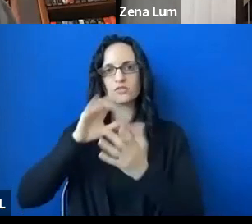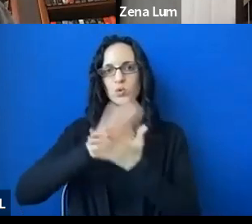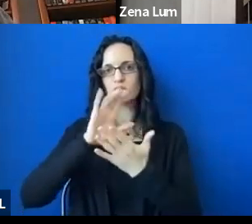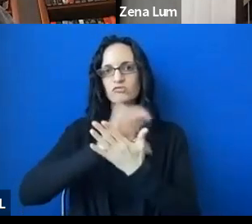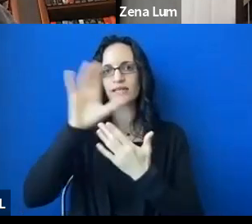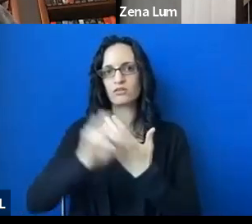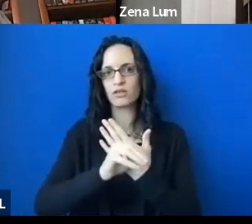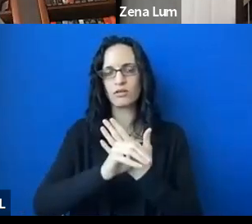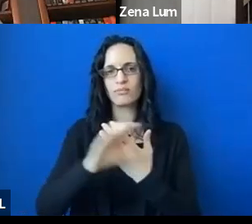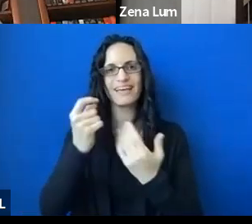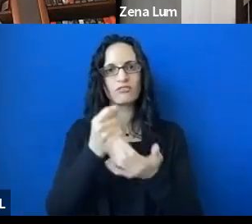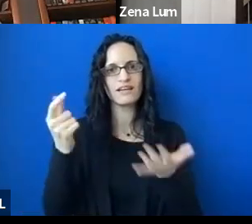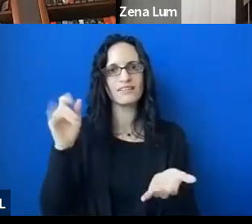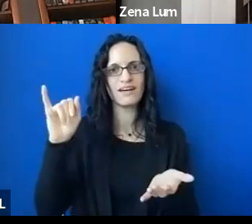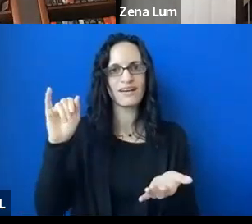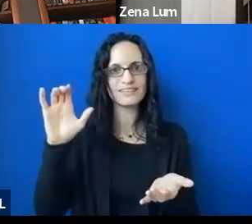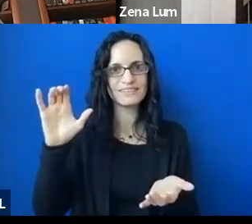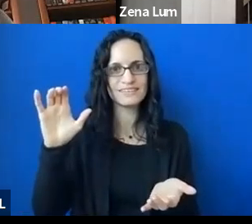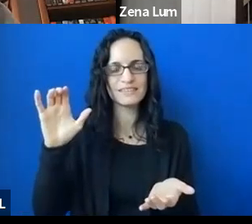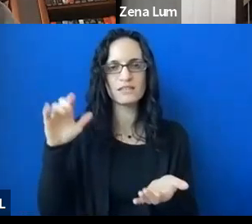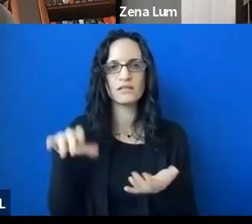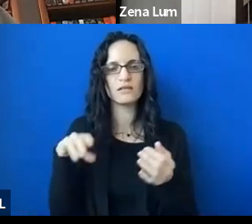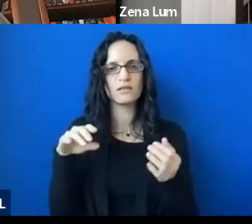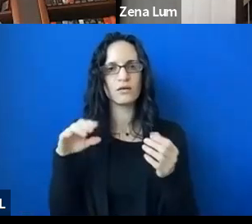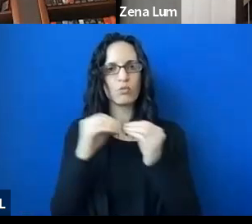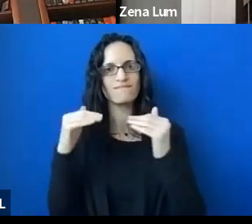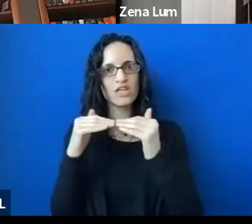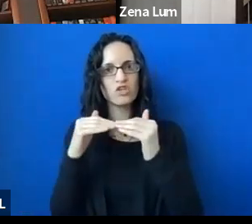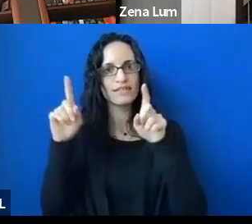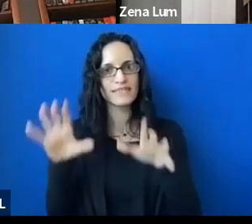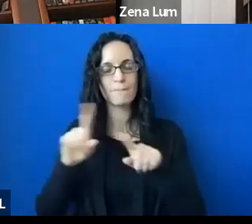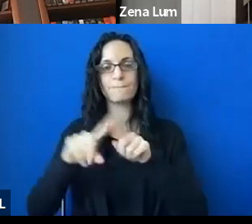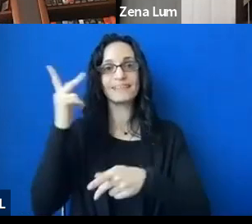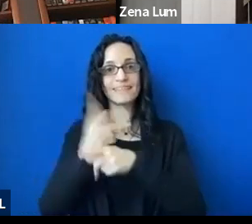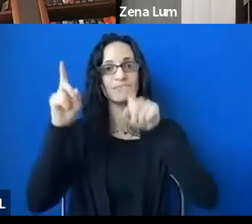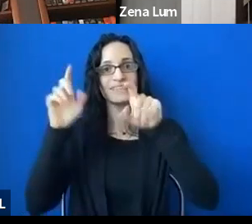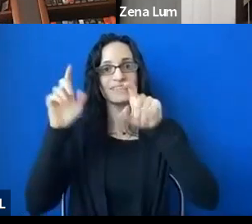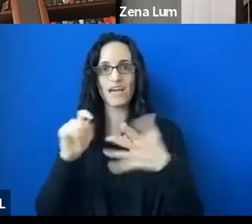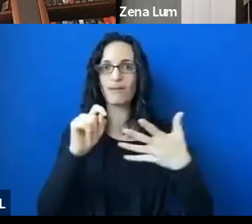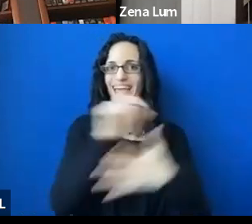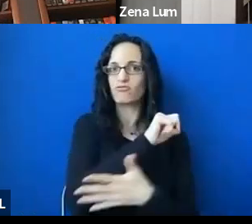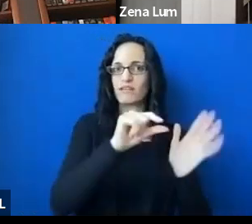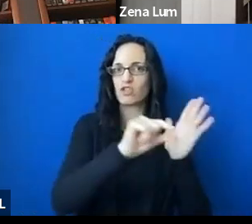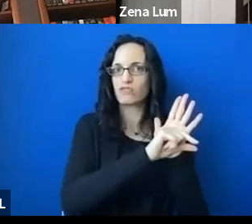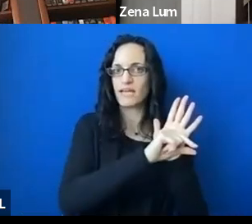rid of ISE and get a more fair exam, but keep the exam, get rid of grades, because